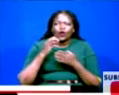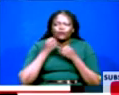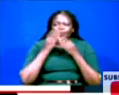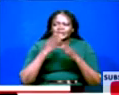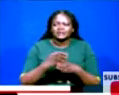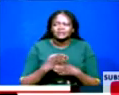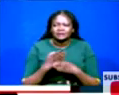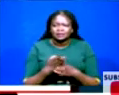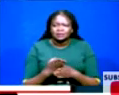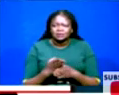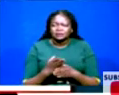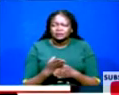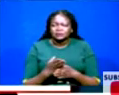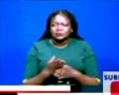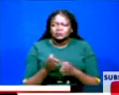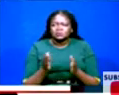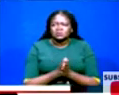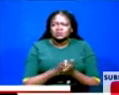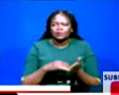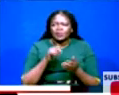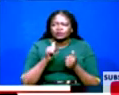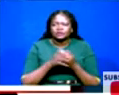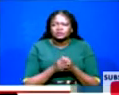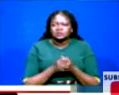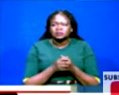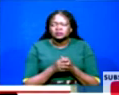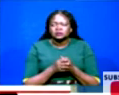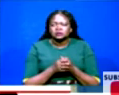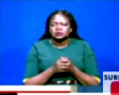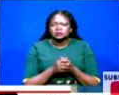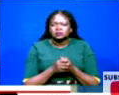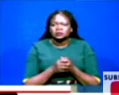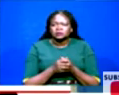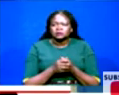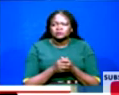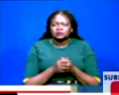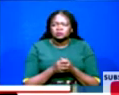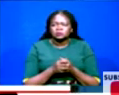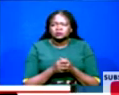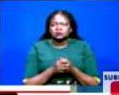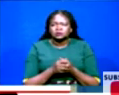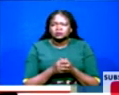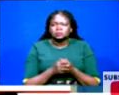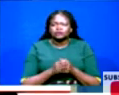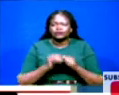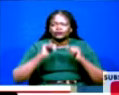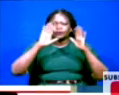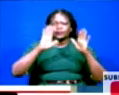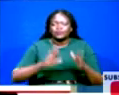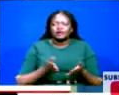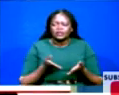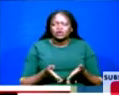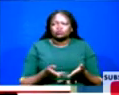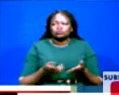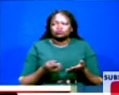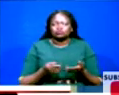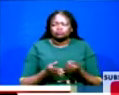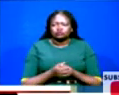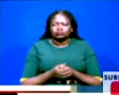KIRDI and especially also reinforcement. Very particularly important for the current generation because we